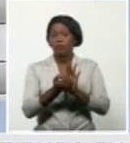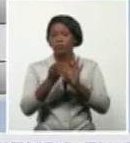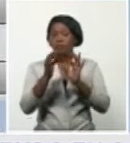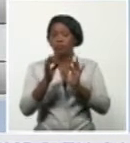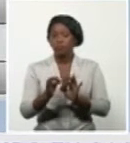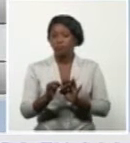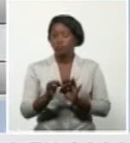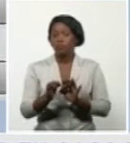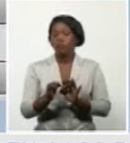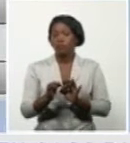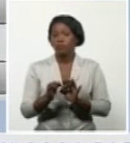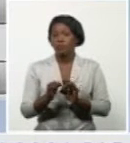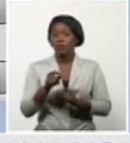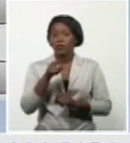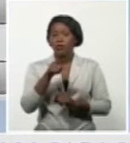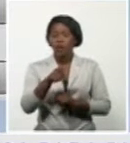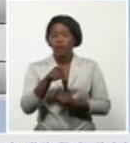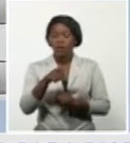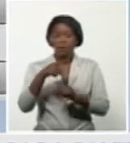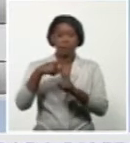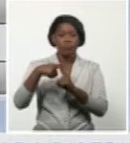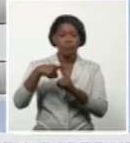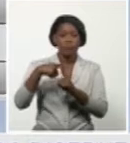6,136,085 confirmed cases.